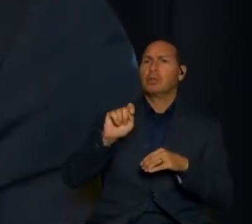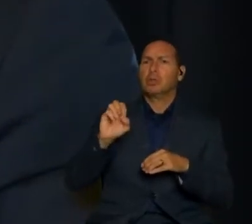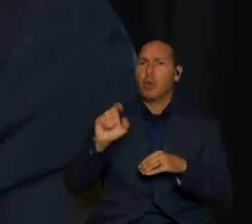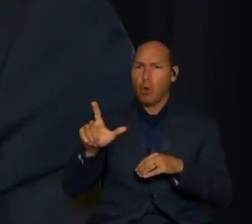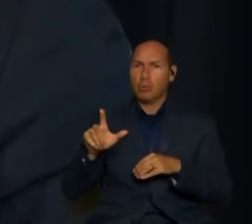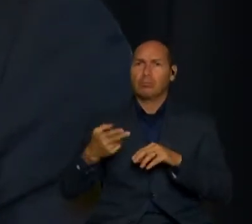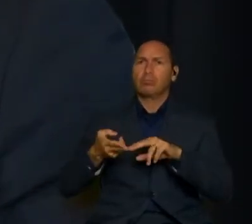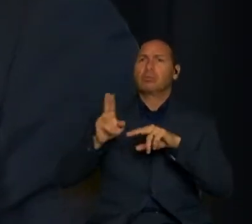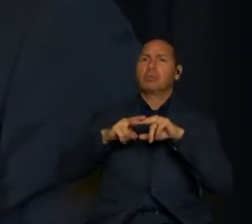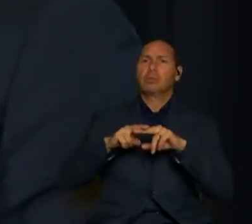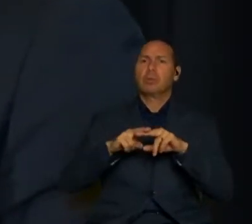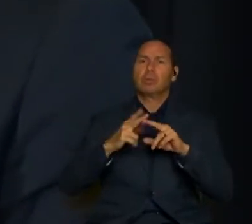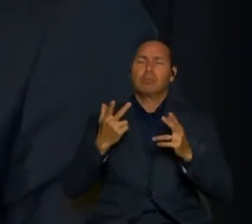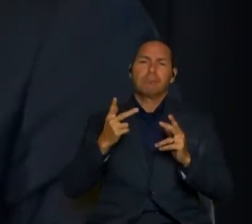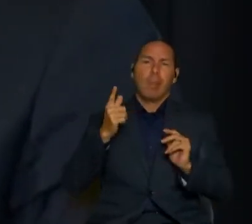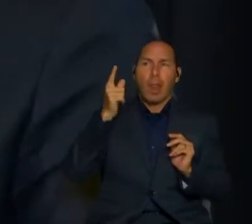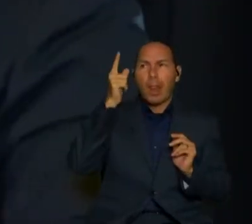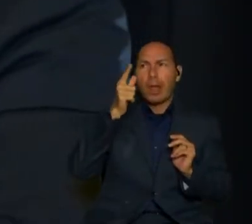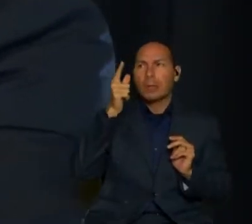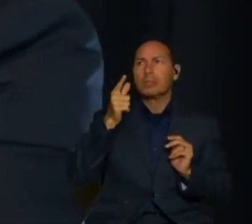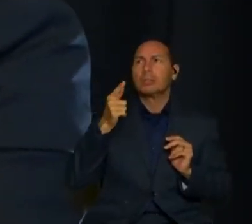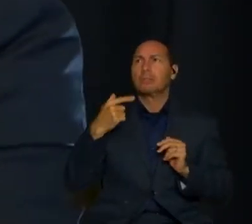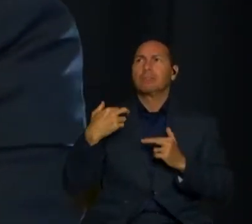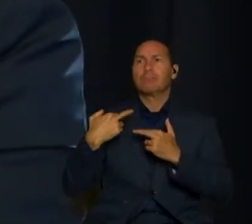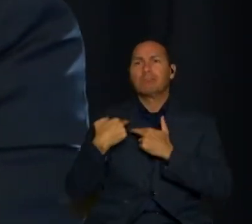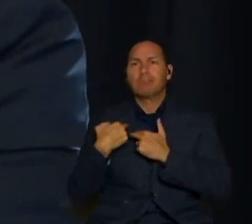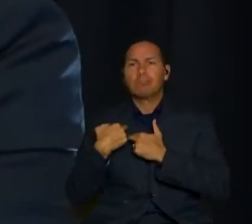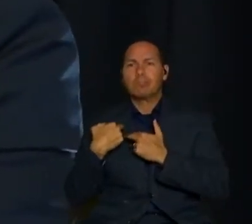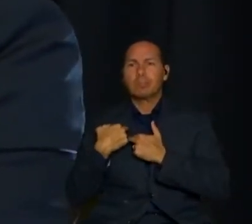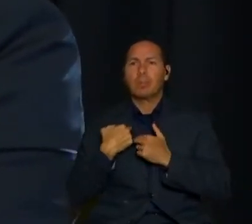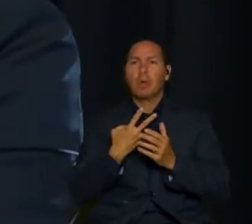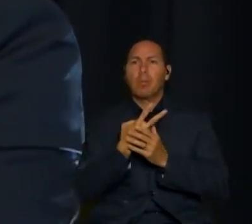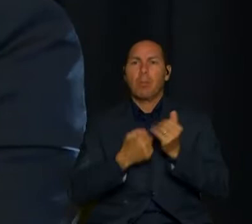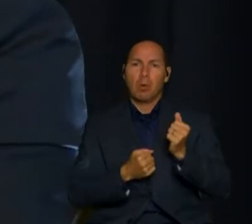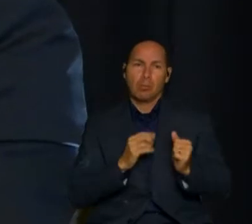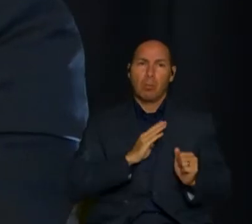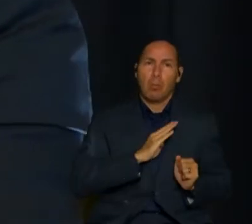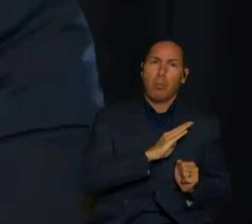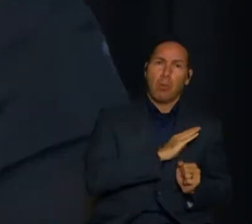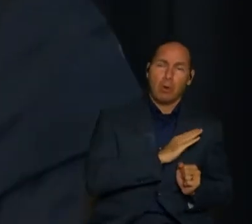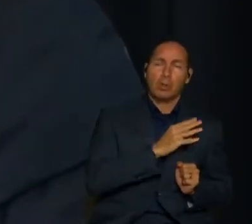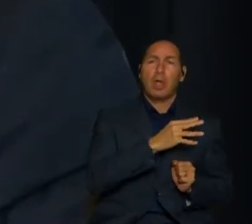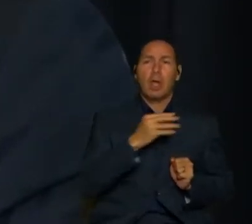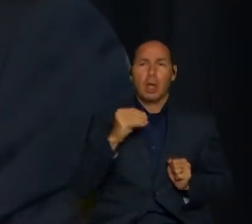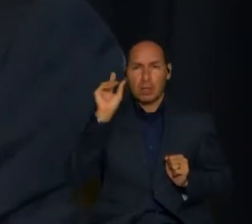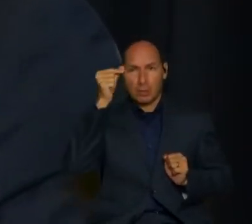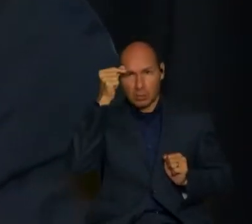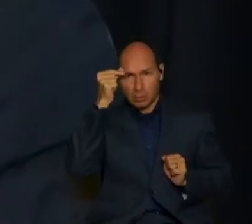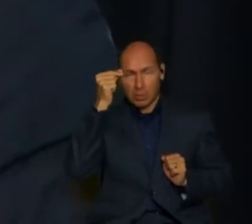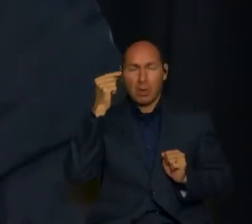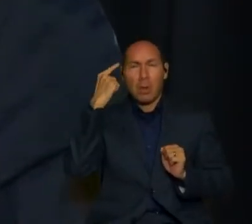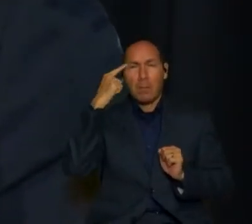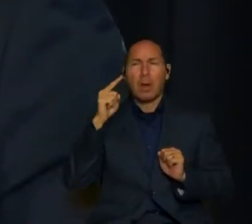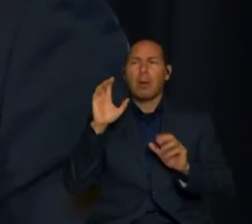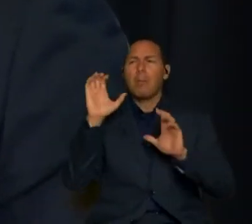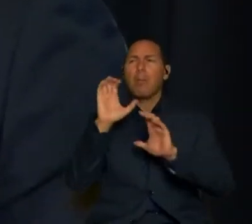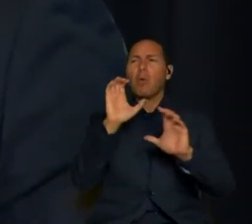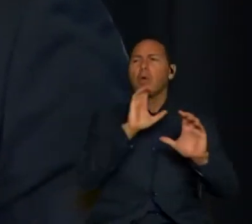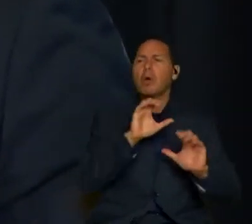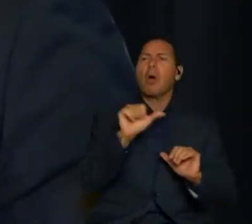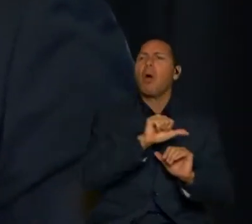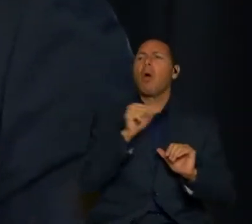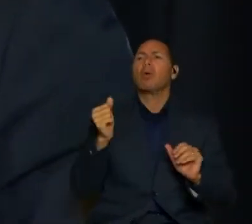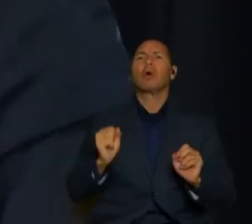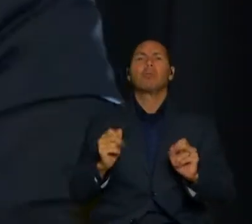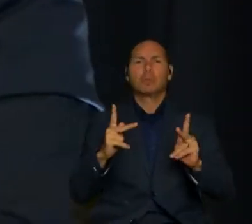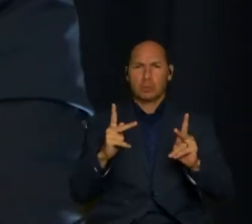logic and duty call on both the Oversight Board and the government to explore other